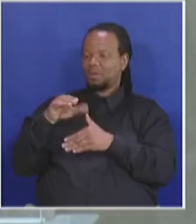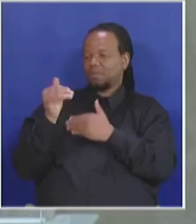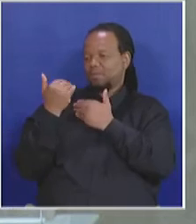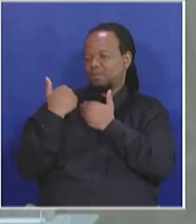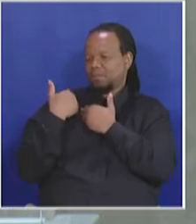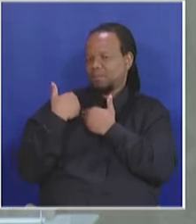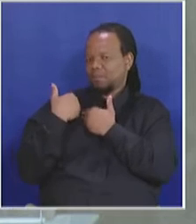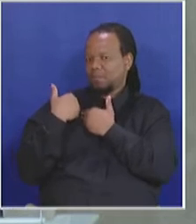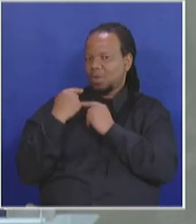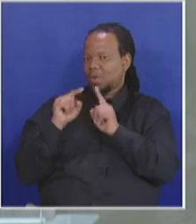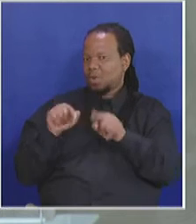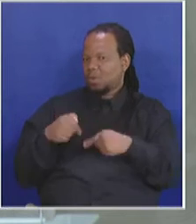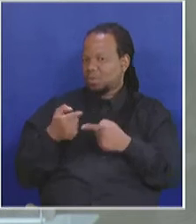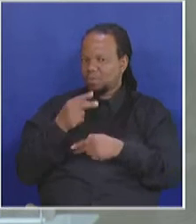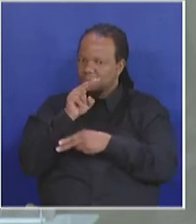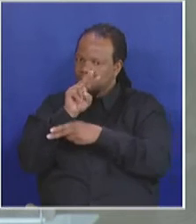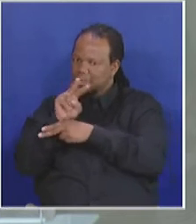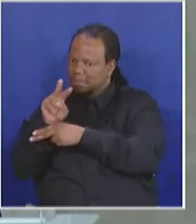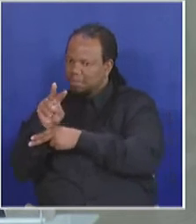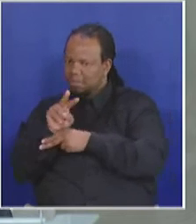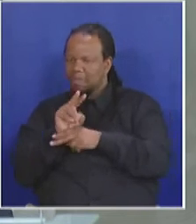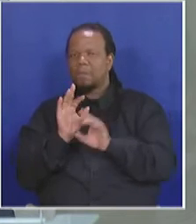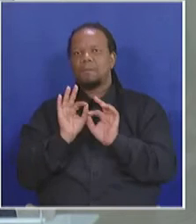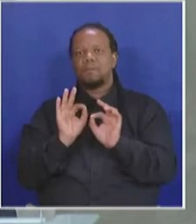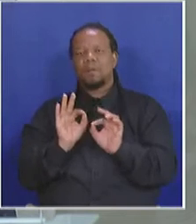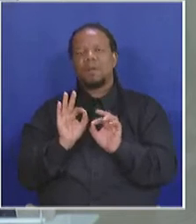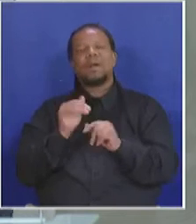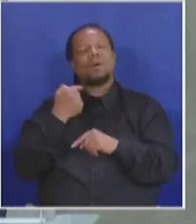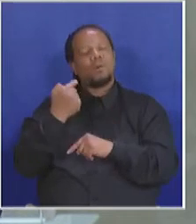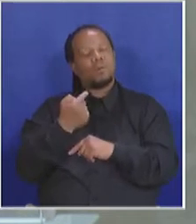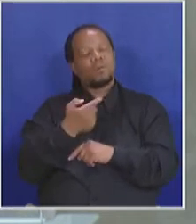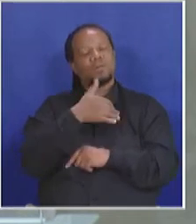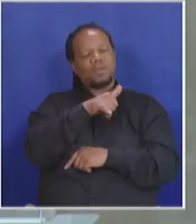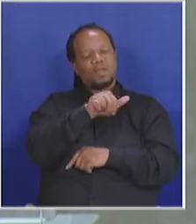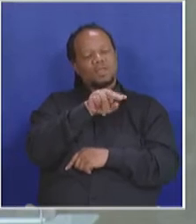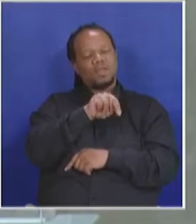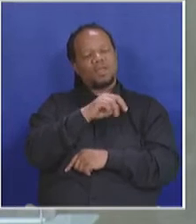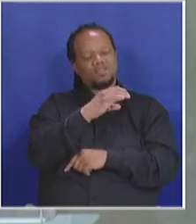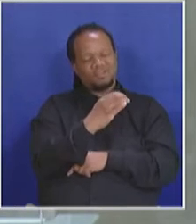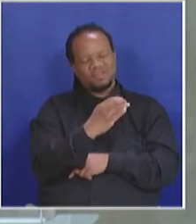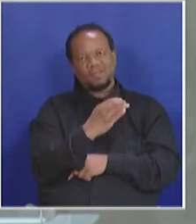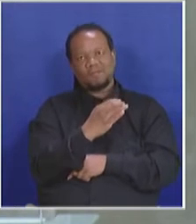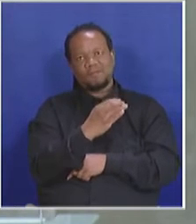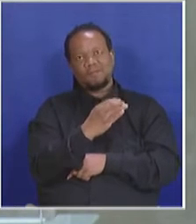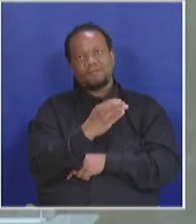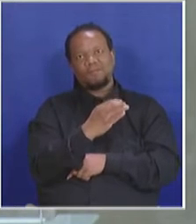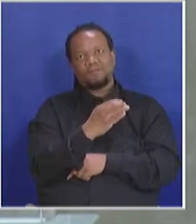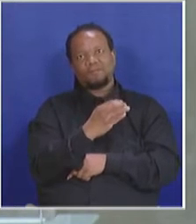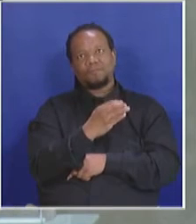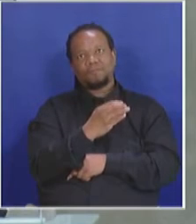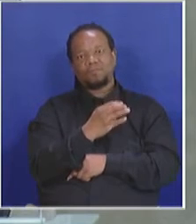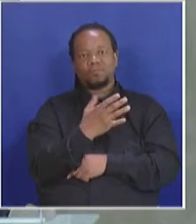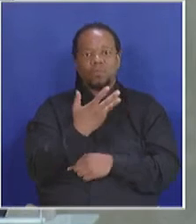proper oversight. As always, the ANC has already come to focus